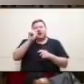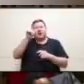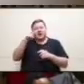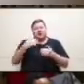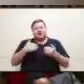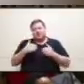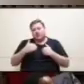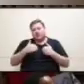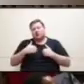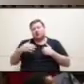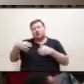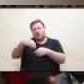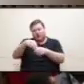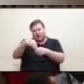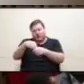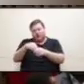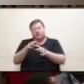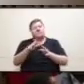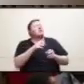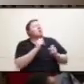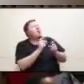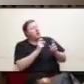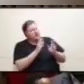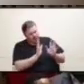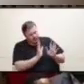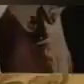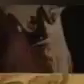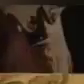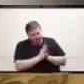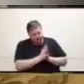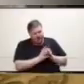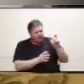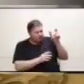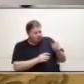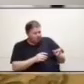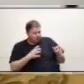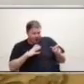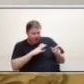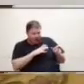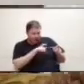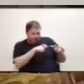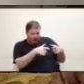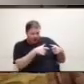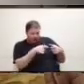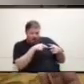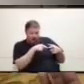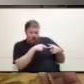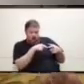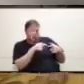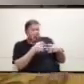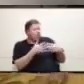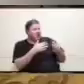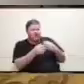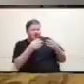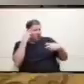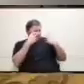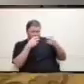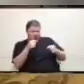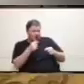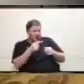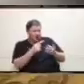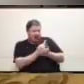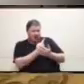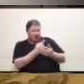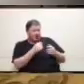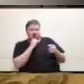in the administration. Wait. So someone was a councillor, whatever confusion he caused, is no